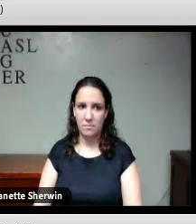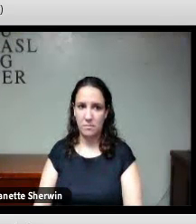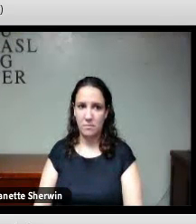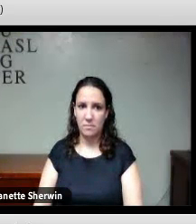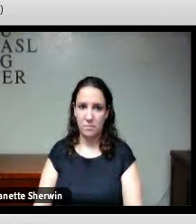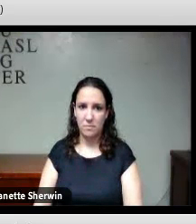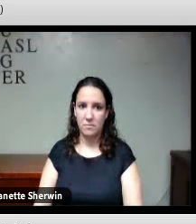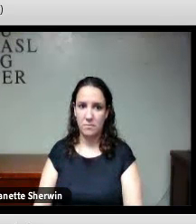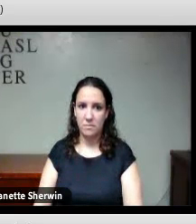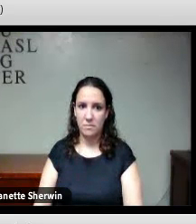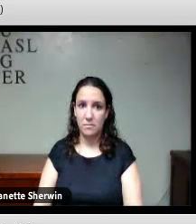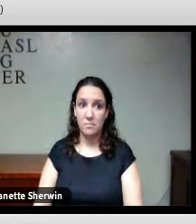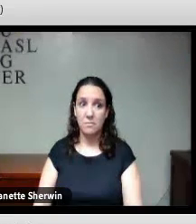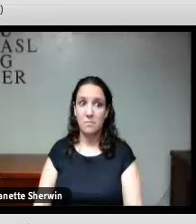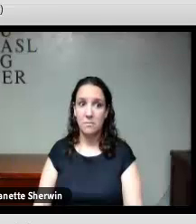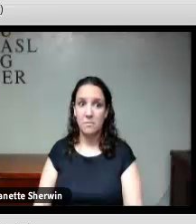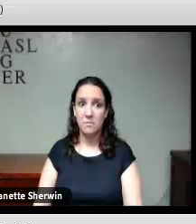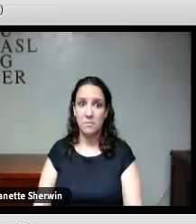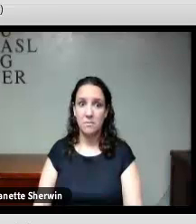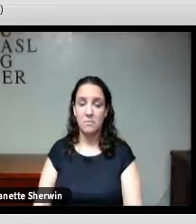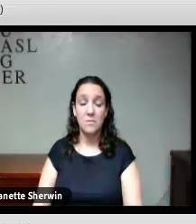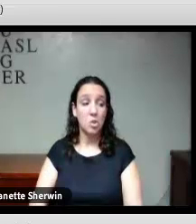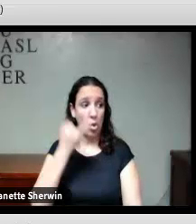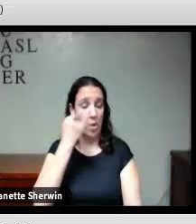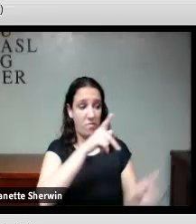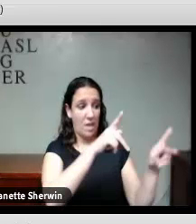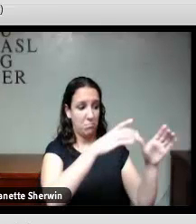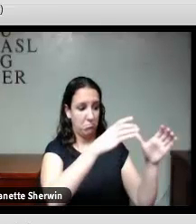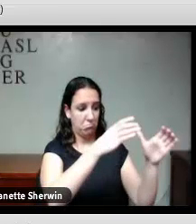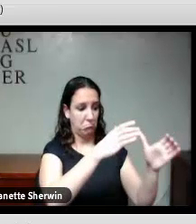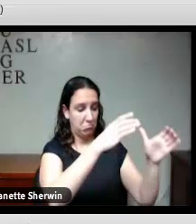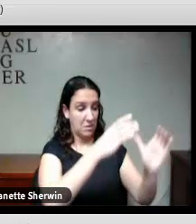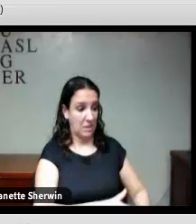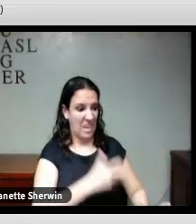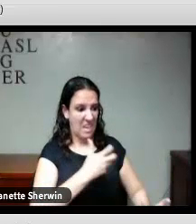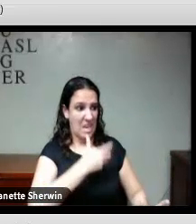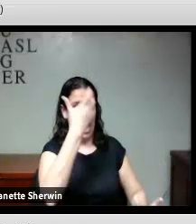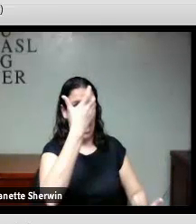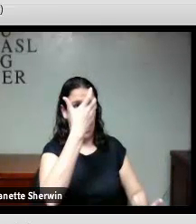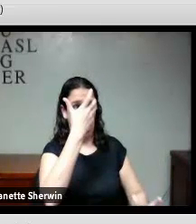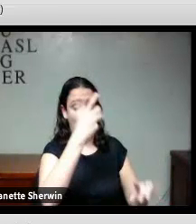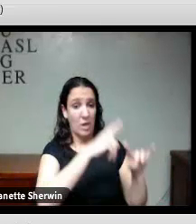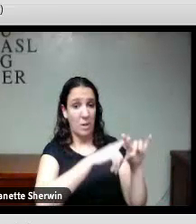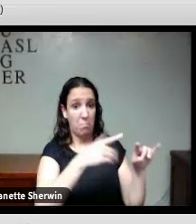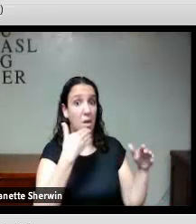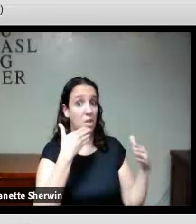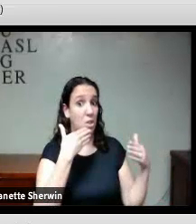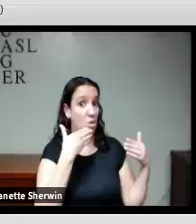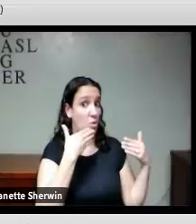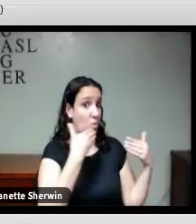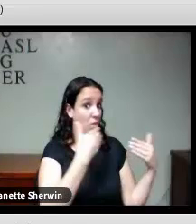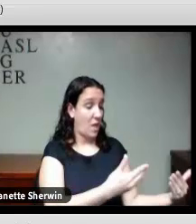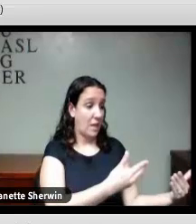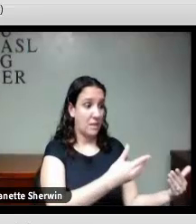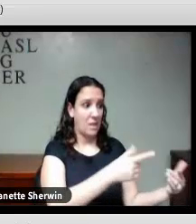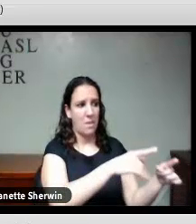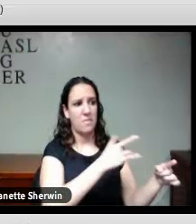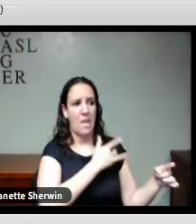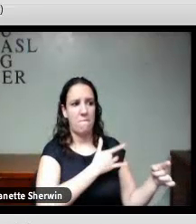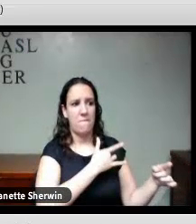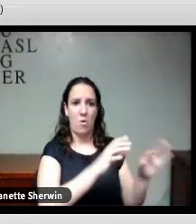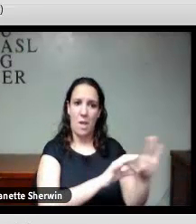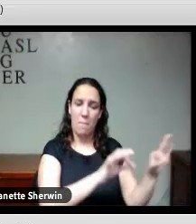feel important. It makes them feel respected. It makes them feel appreciated and valued, as I said